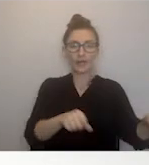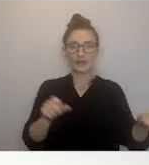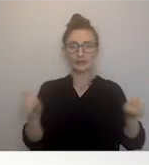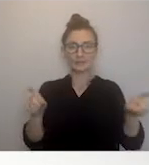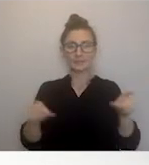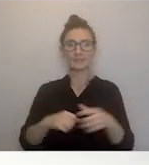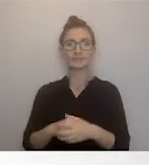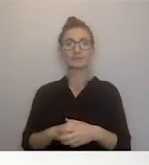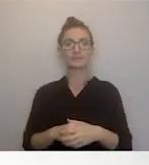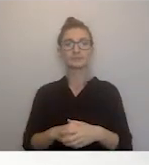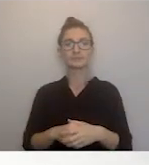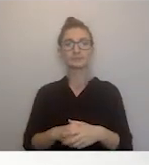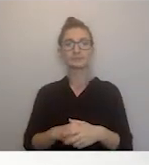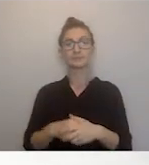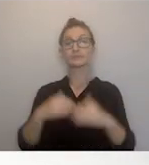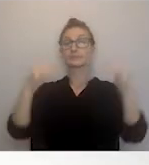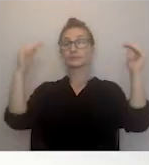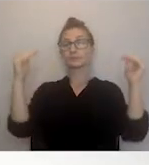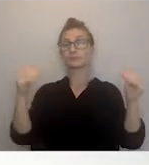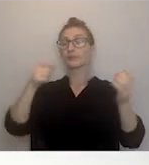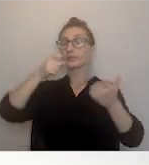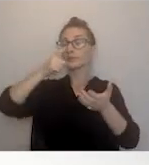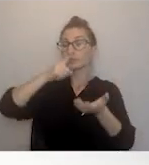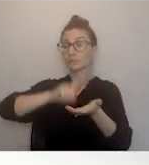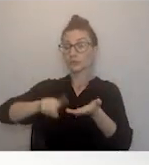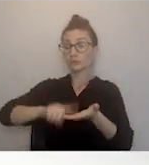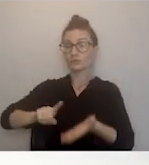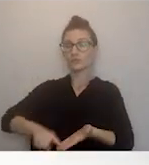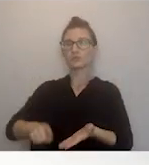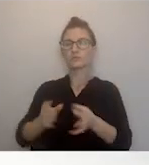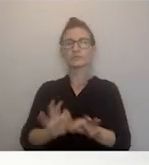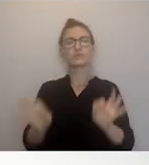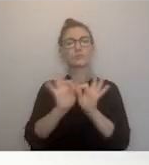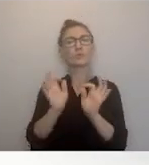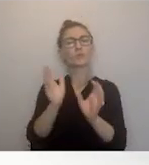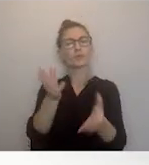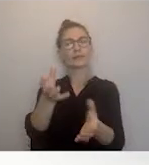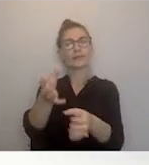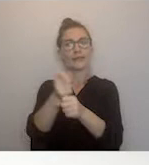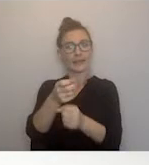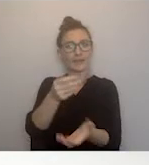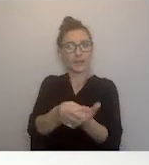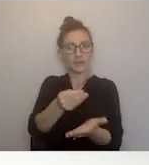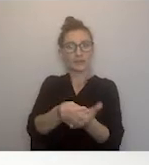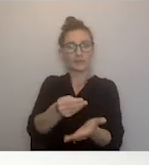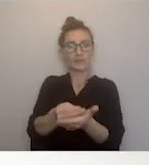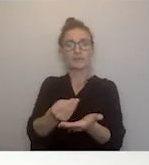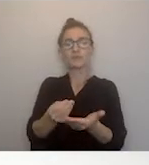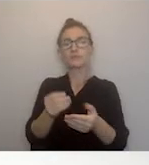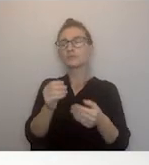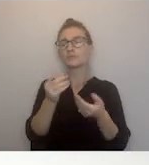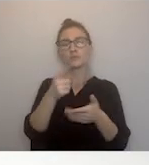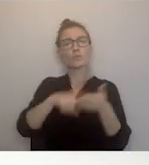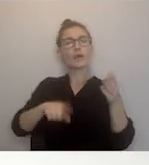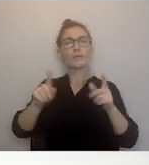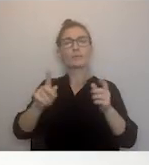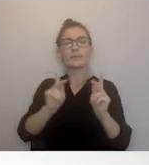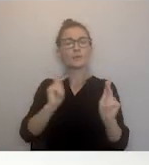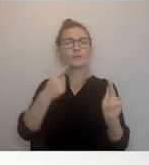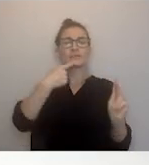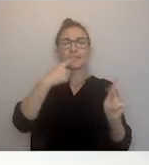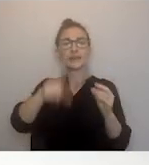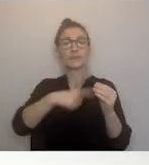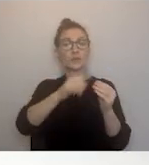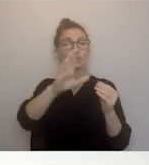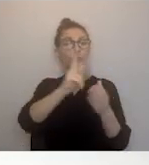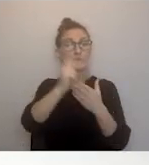logic model for research. That's a big proponent of getting any type of funding to continue what you're doing. Research is really important. So what are people saying about